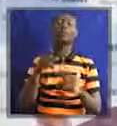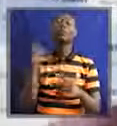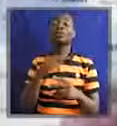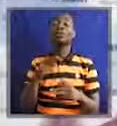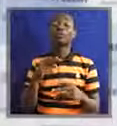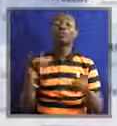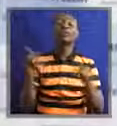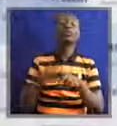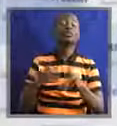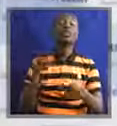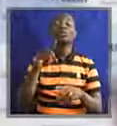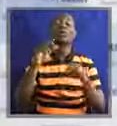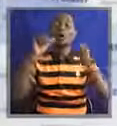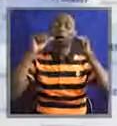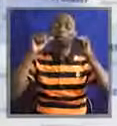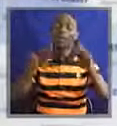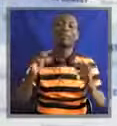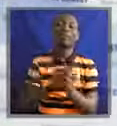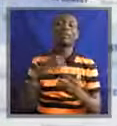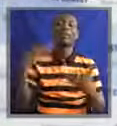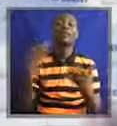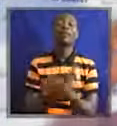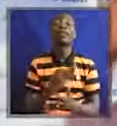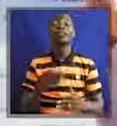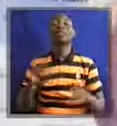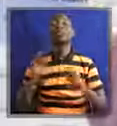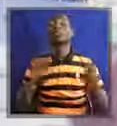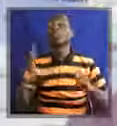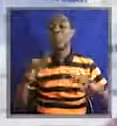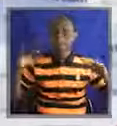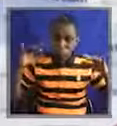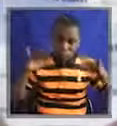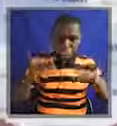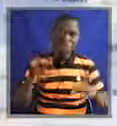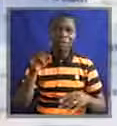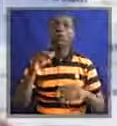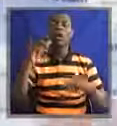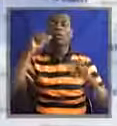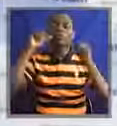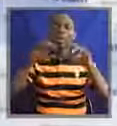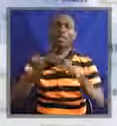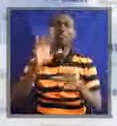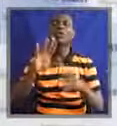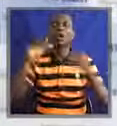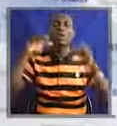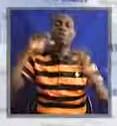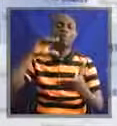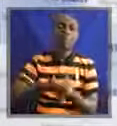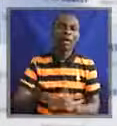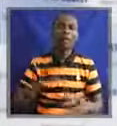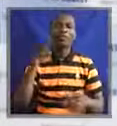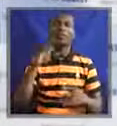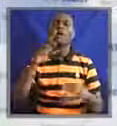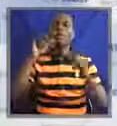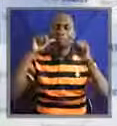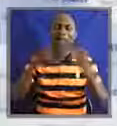difo ne mo asofo aba no ade o mo adopt no no you are blessed with your finances na edi pe bufa so wa so them you are